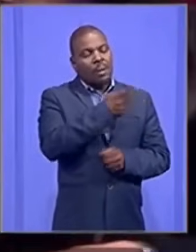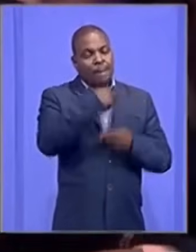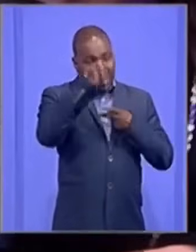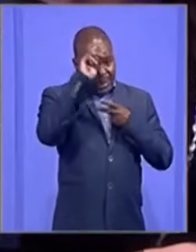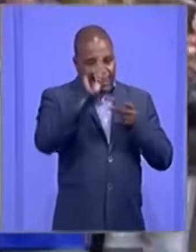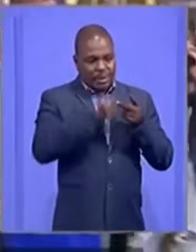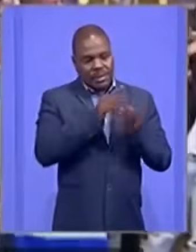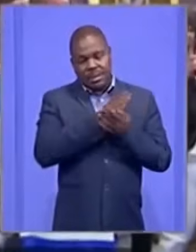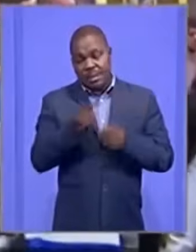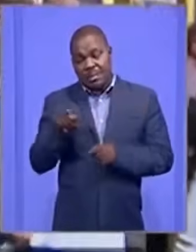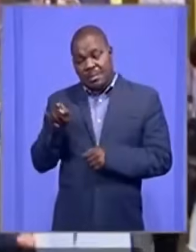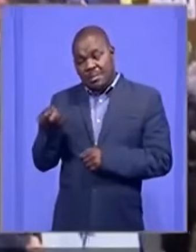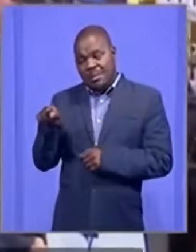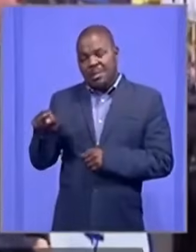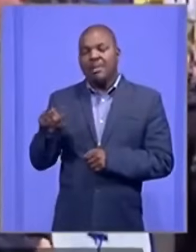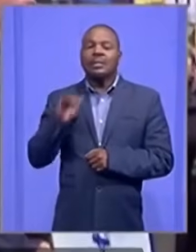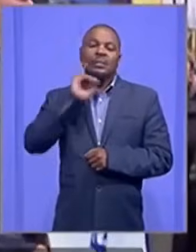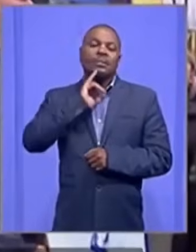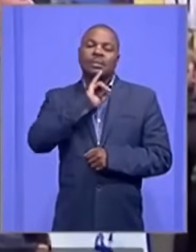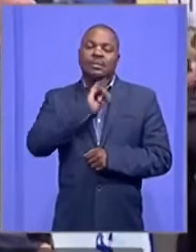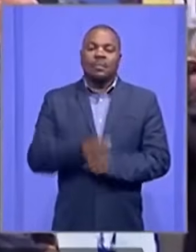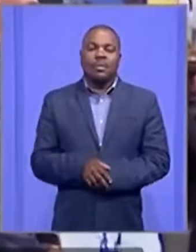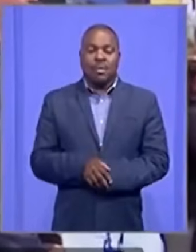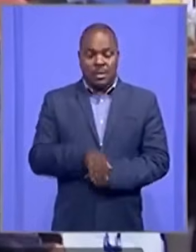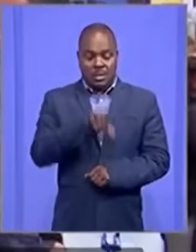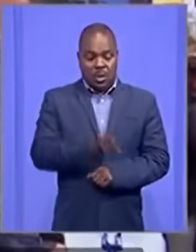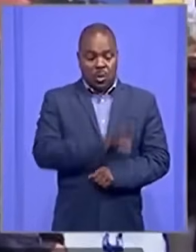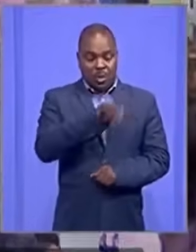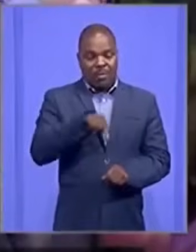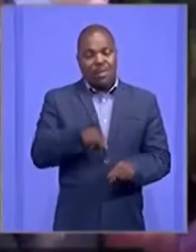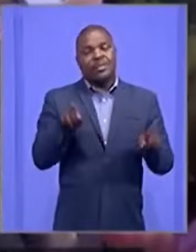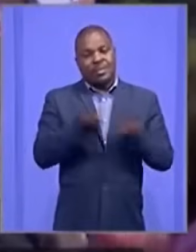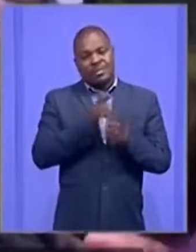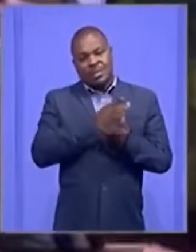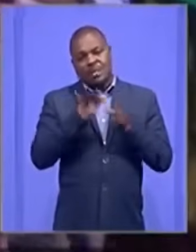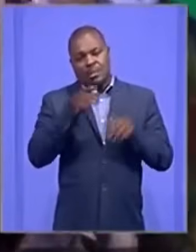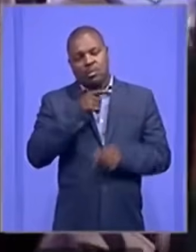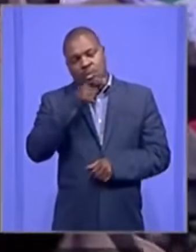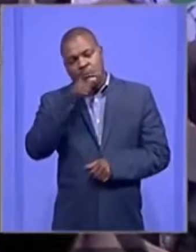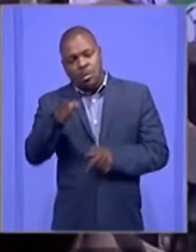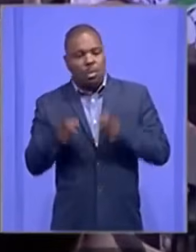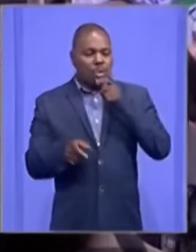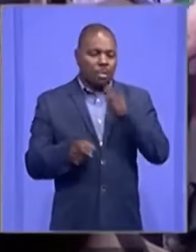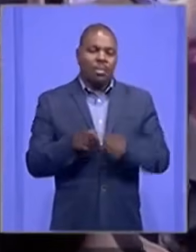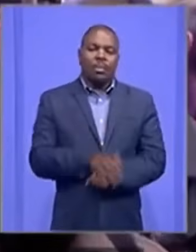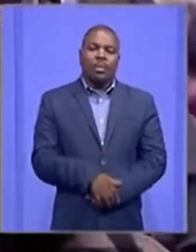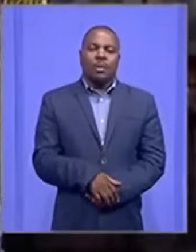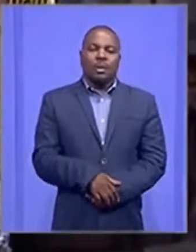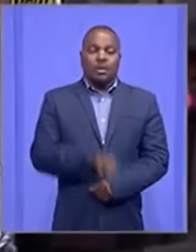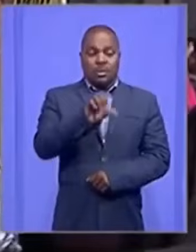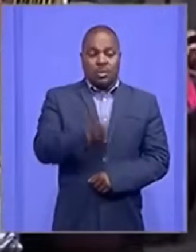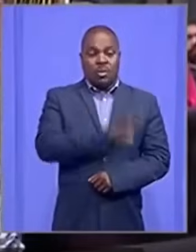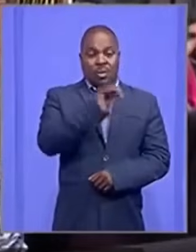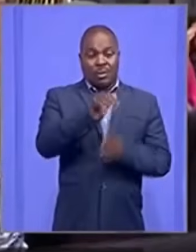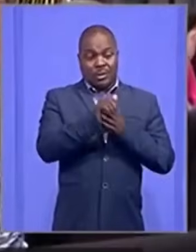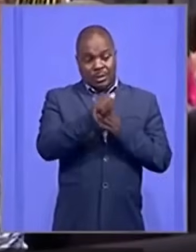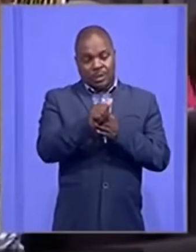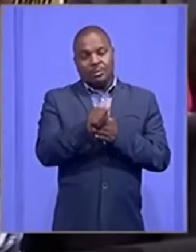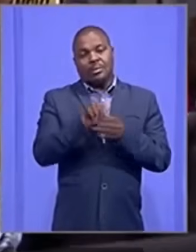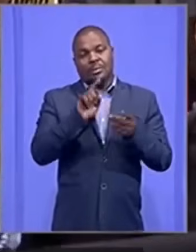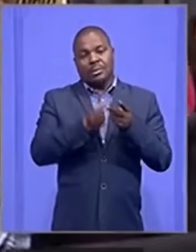naga ya Iseraele. Ka mono gae ba lwela ditokelo tša leago le bona ba ntšhitše maikutlo. I urge the South African leadership